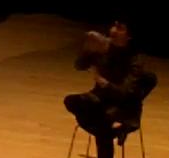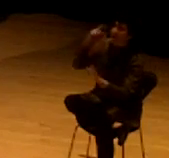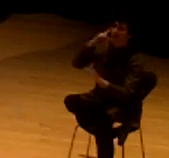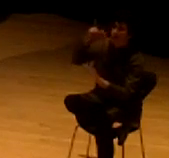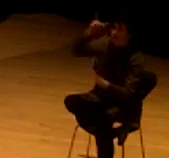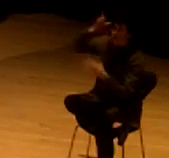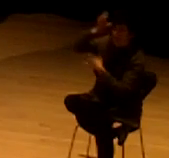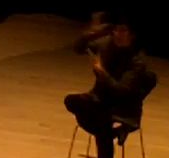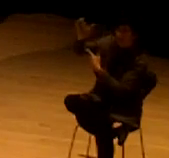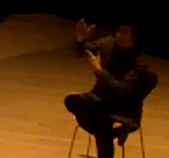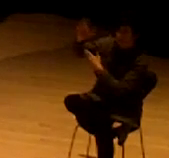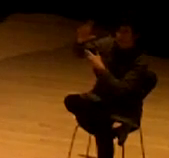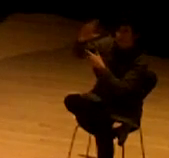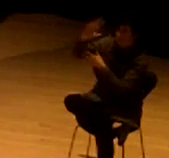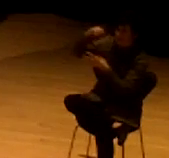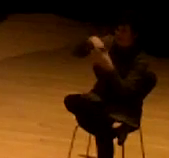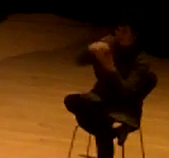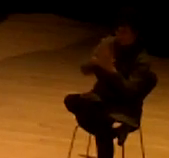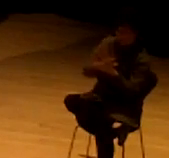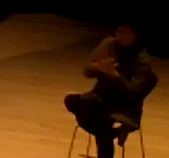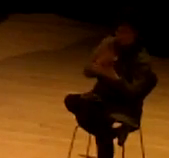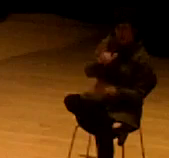difficult. Mm-hmm. It's just giving people,